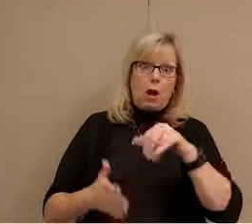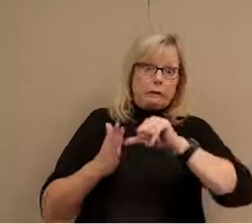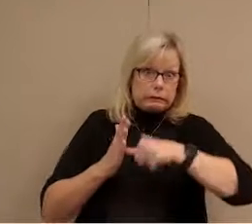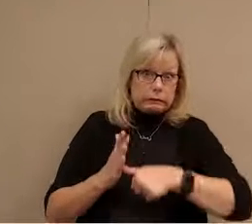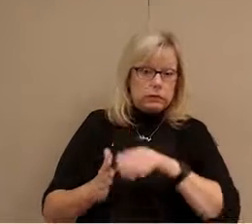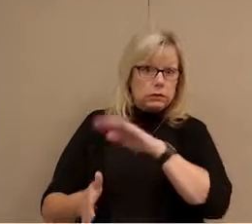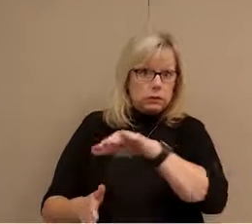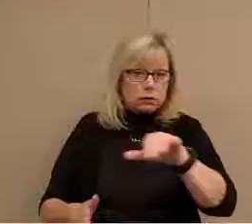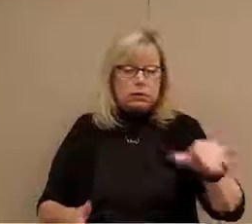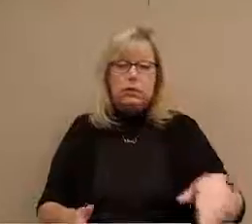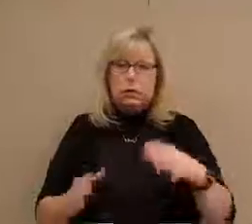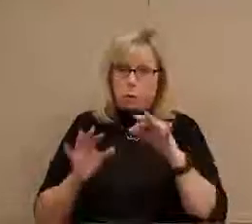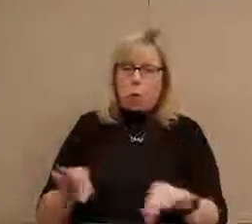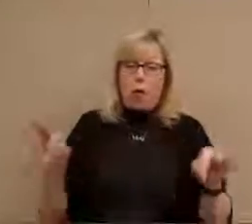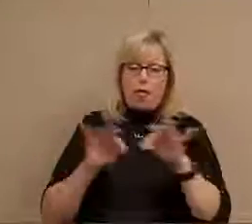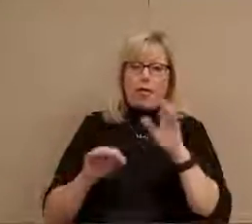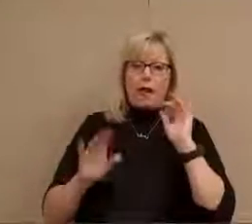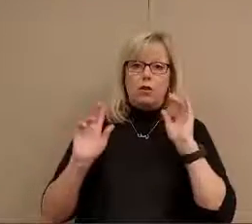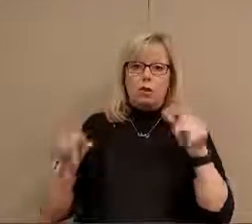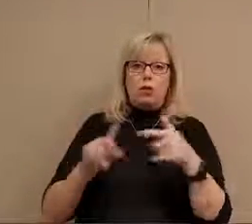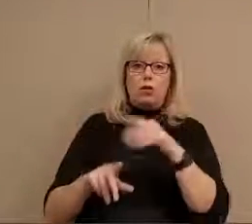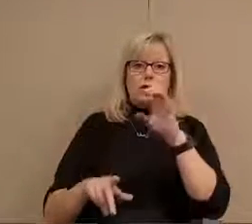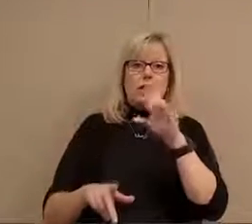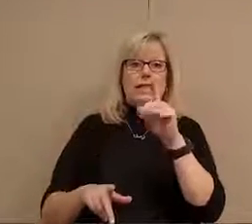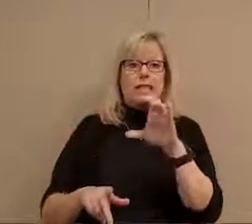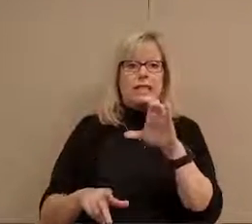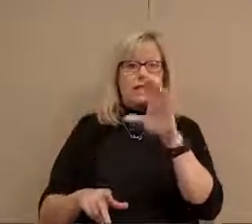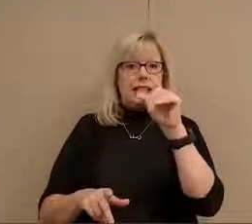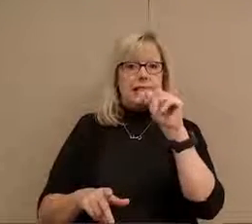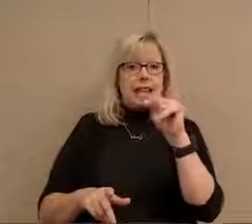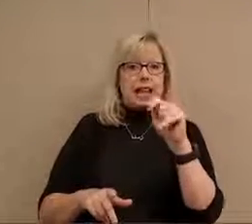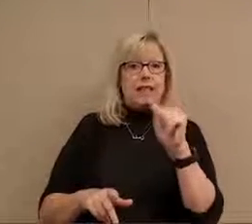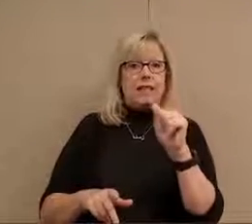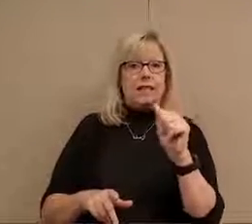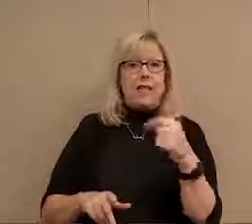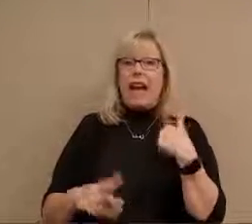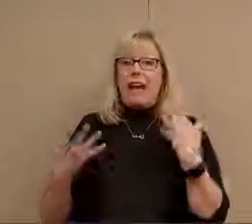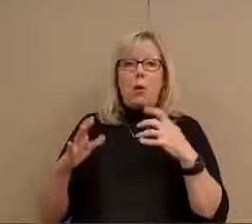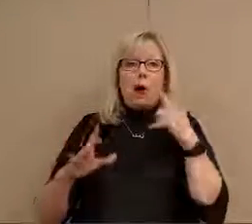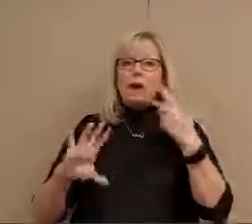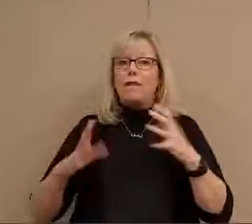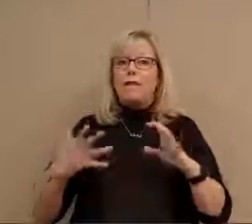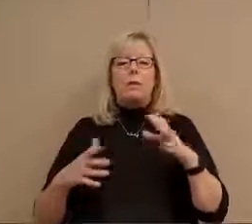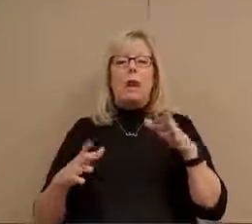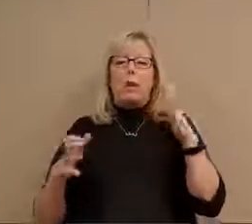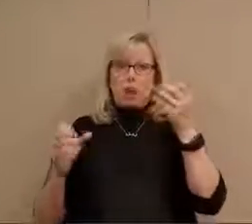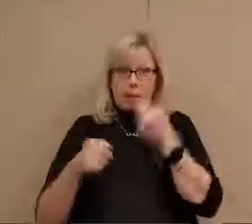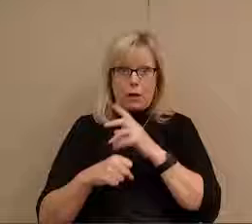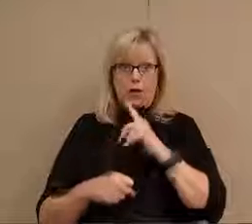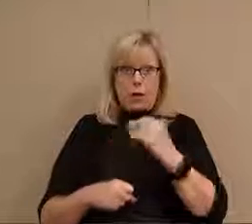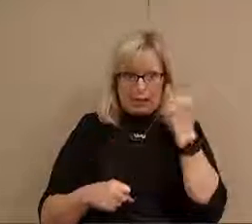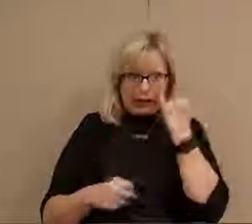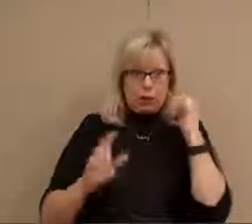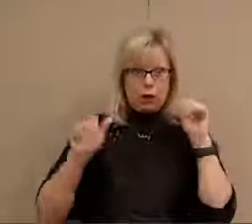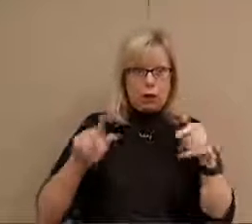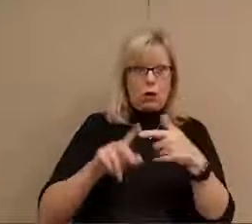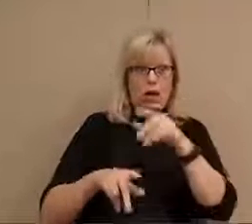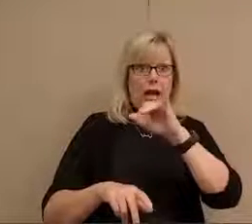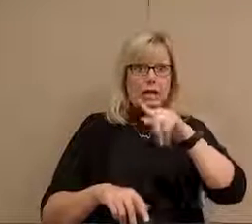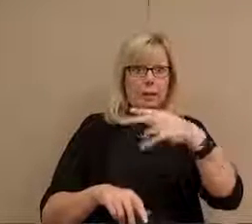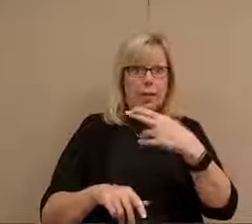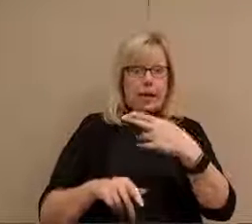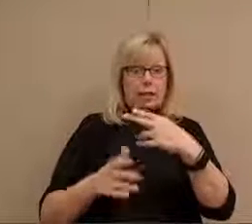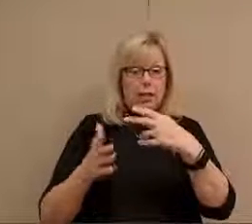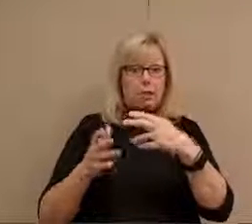stress that it is important that you go to the CDC data, and I don't want to confuse anybody, but I just want to make sure, because if you're going on